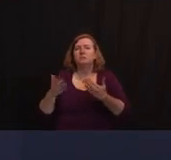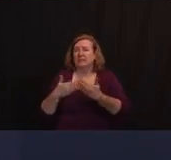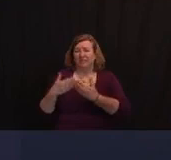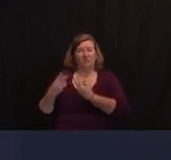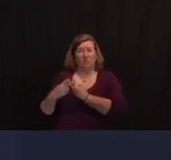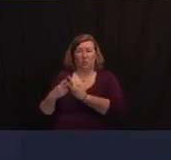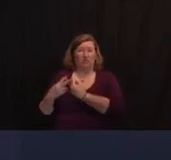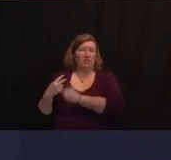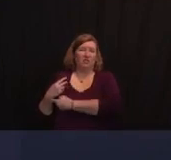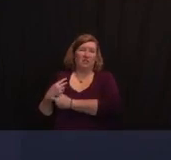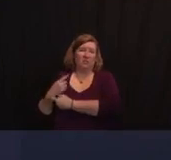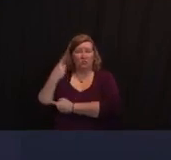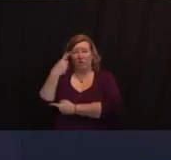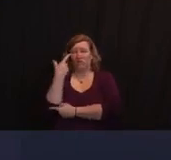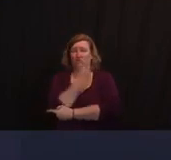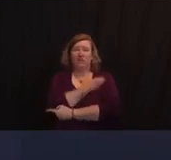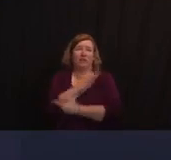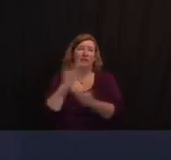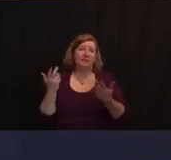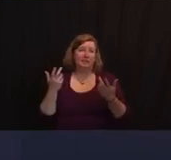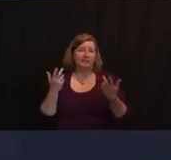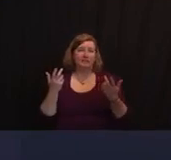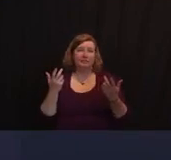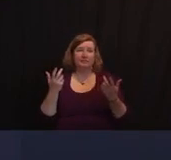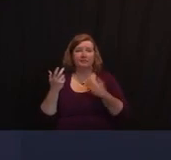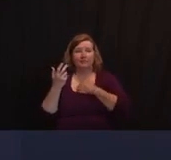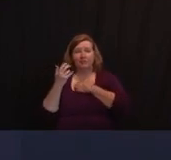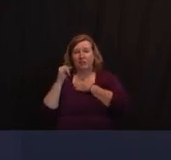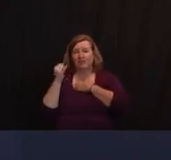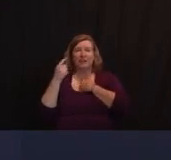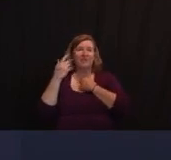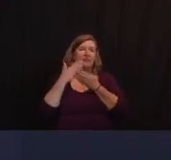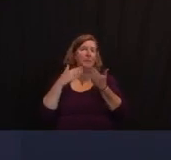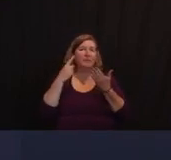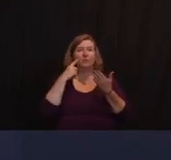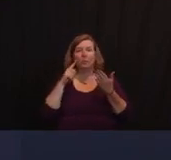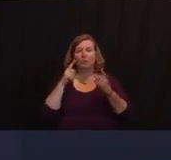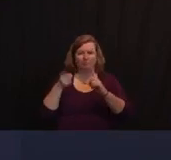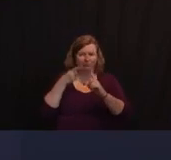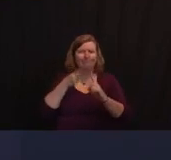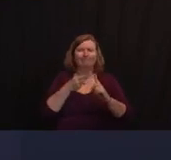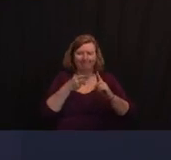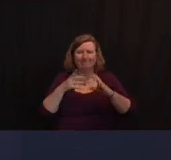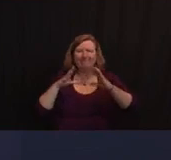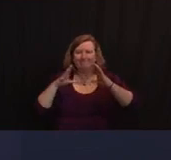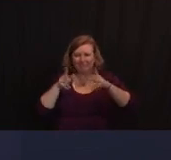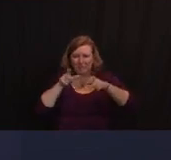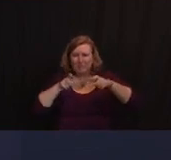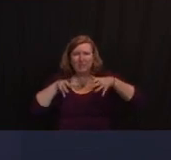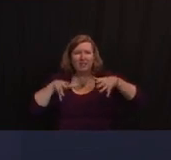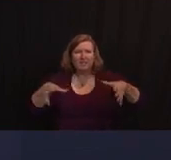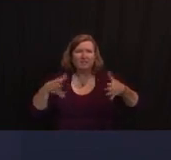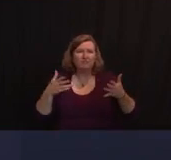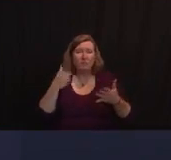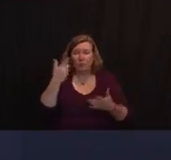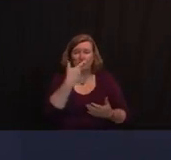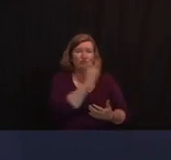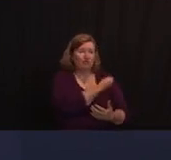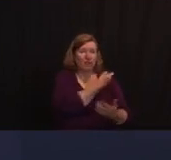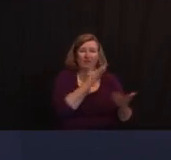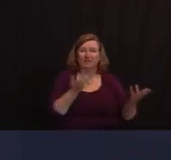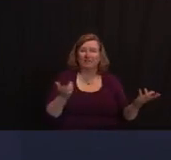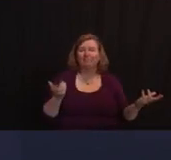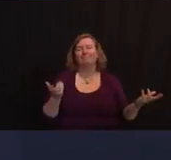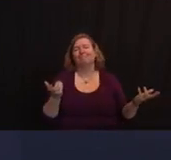we were using J&J for some specific populations that would benefit from a one-dose regimen.